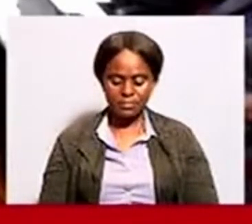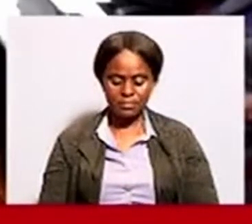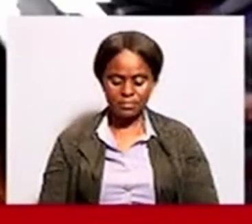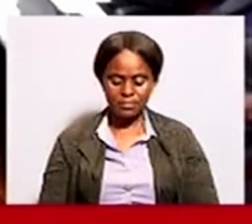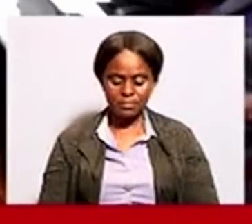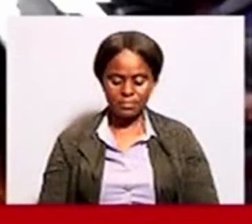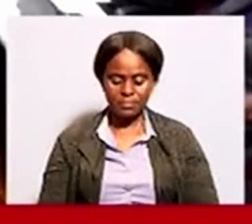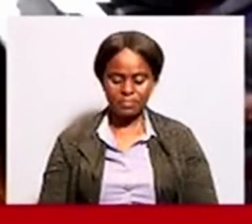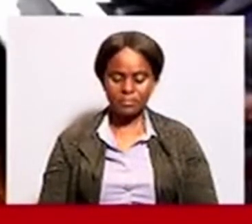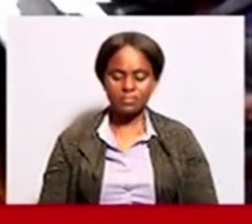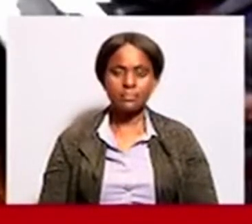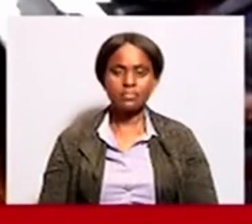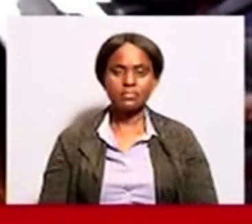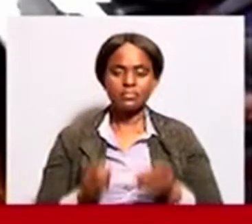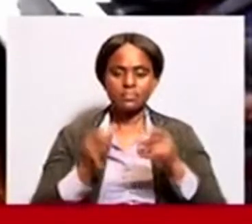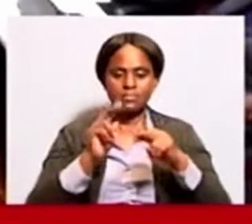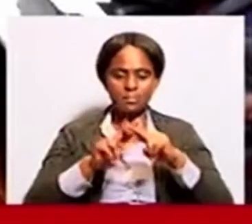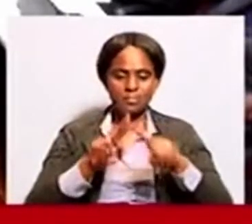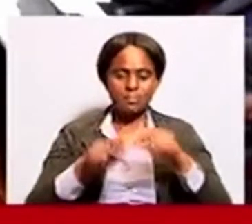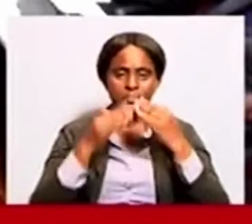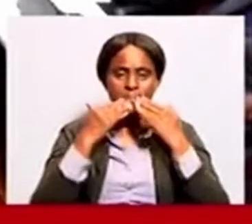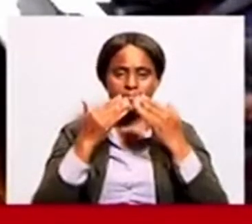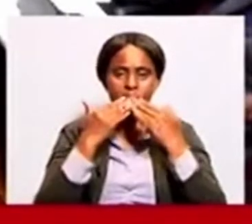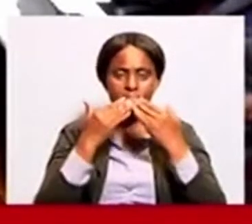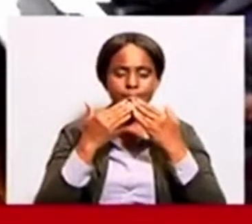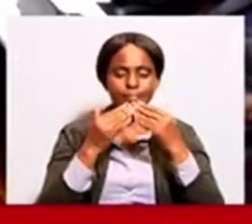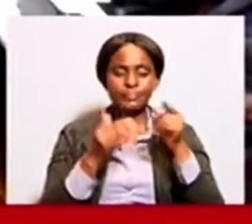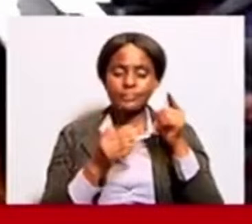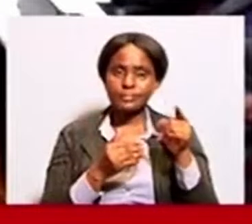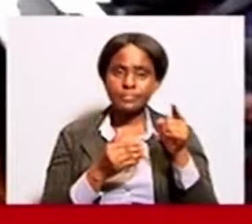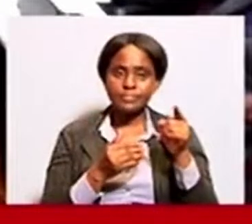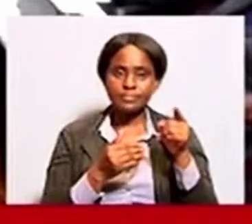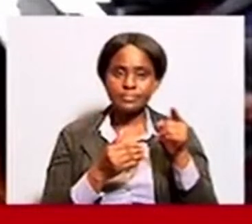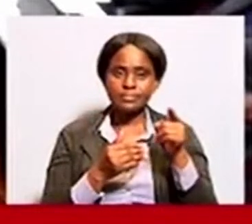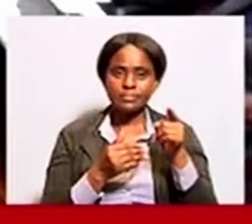Thank you very much, Chair. On the